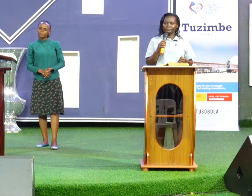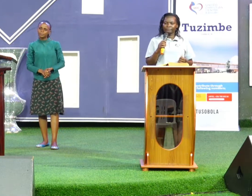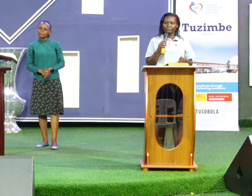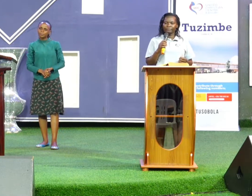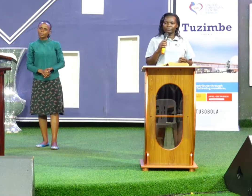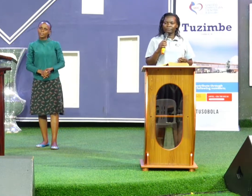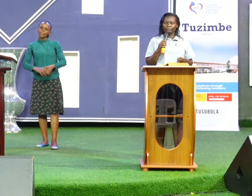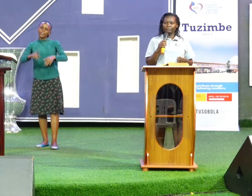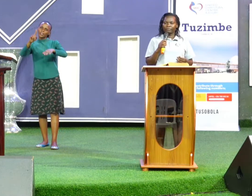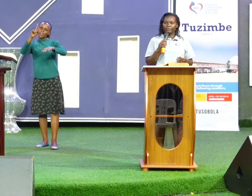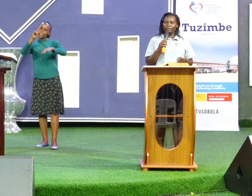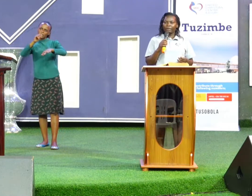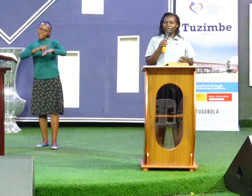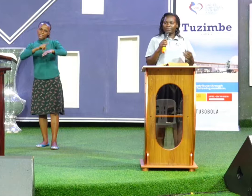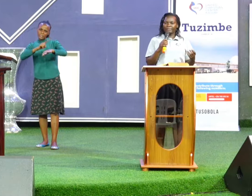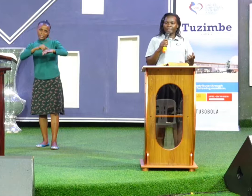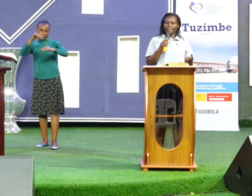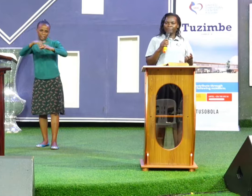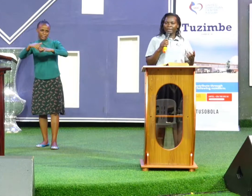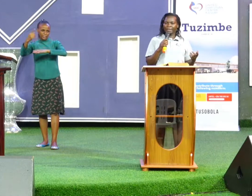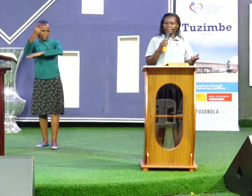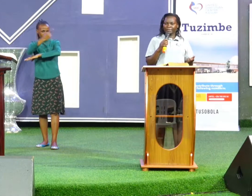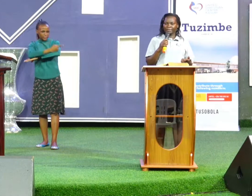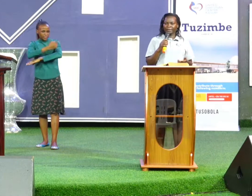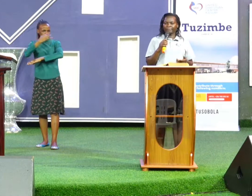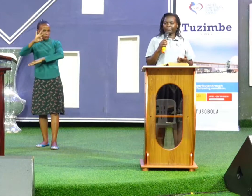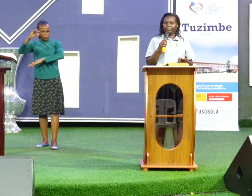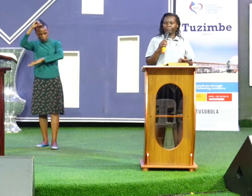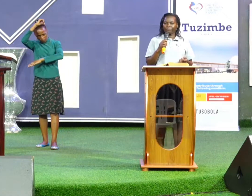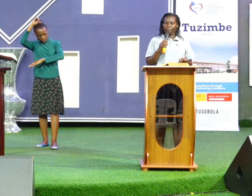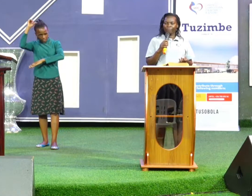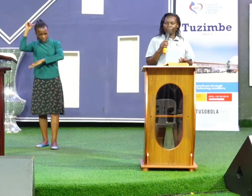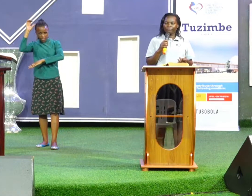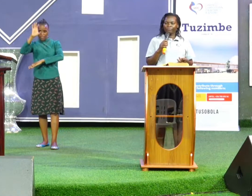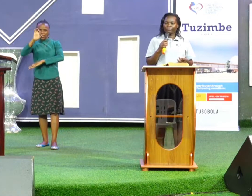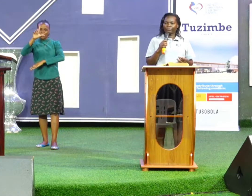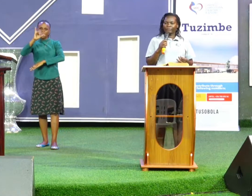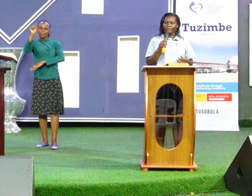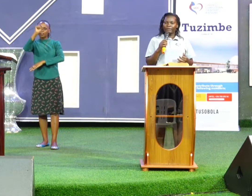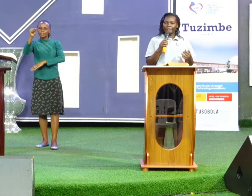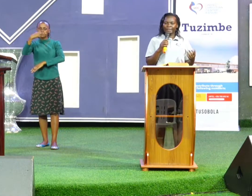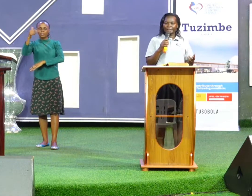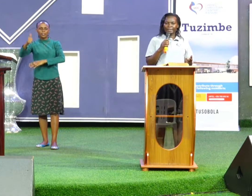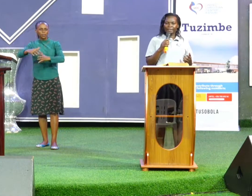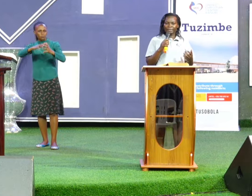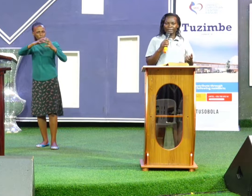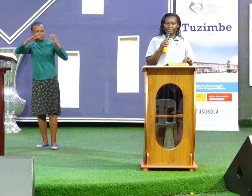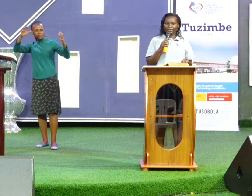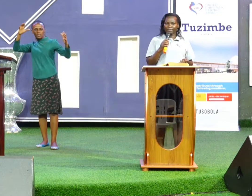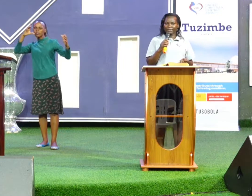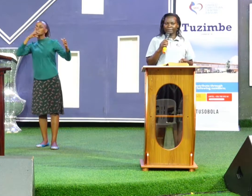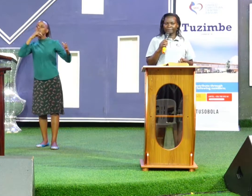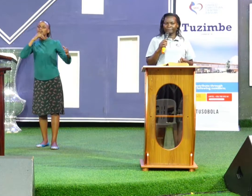in Elisha's days. Ebiseera bya Elisha. Elisha was a great man. Elisha yali